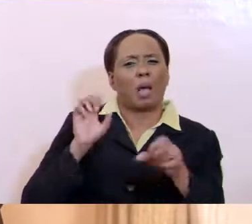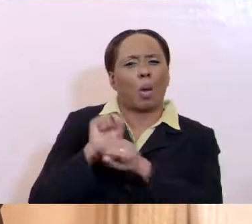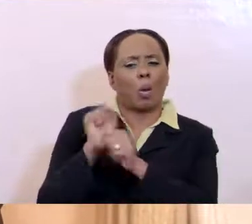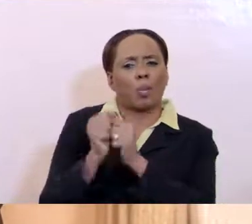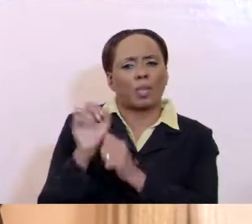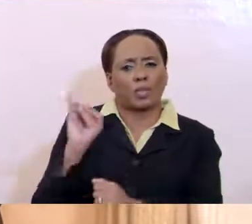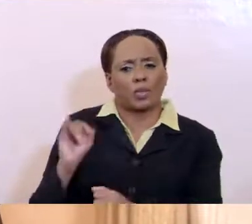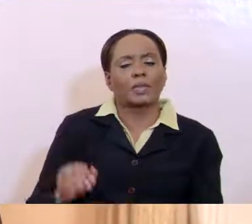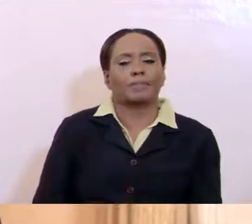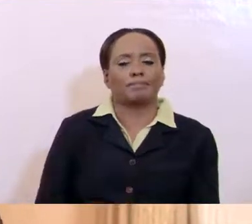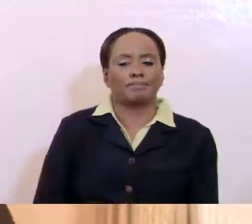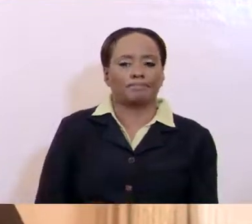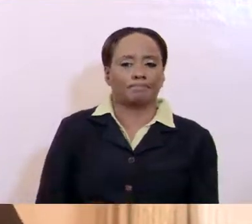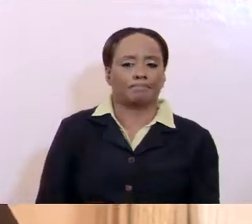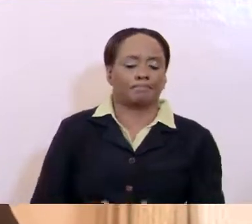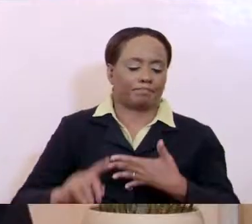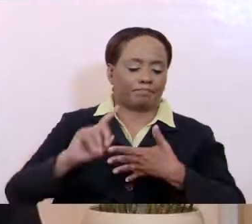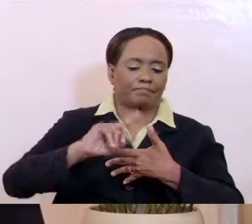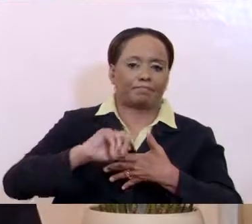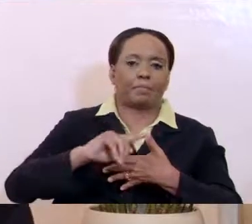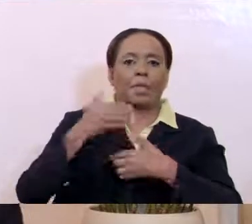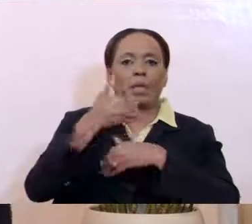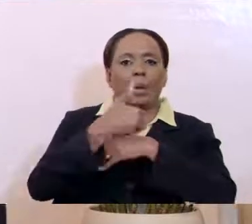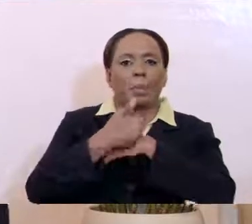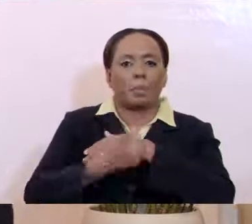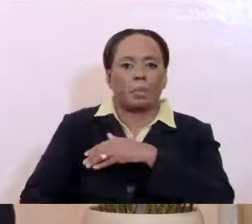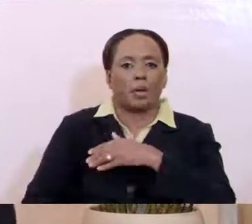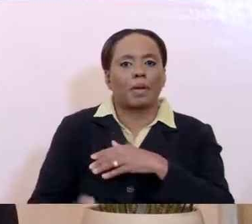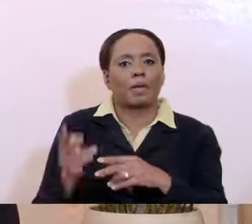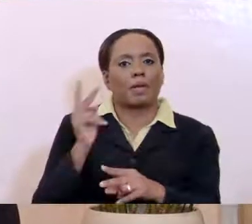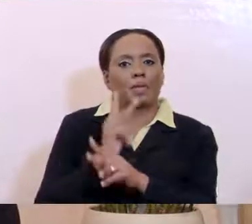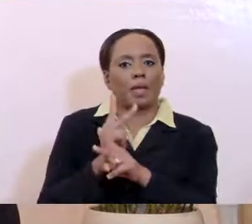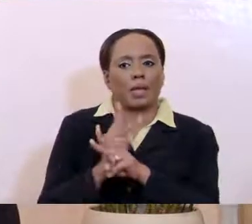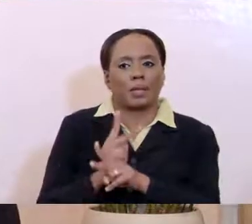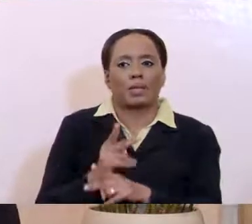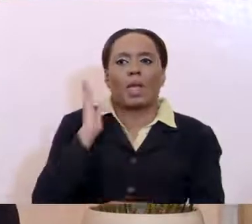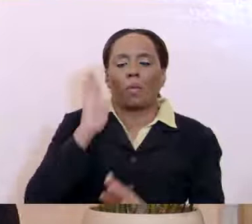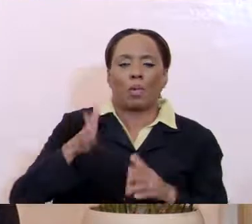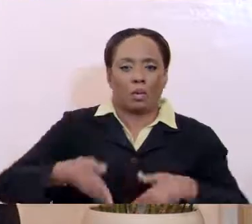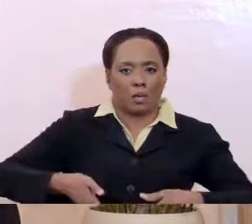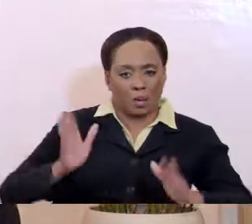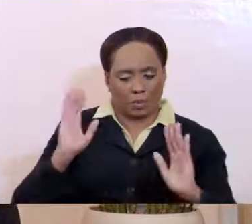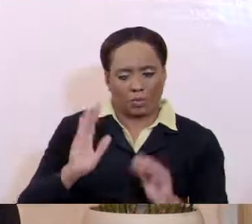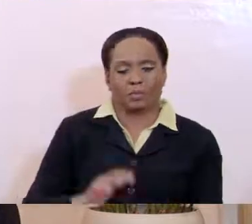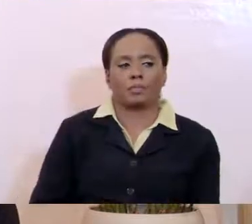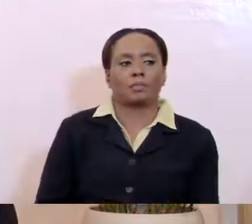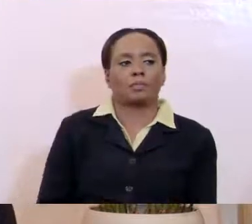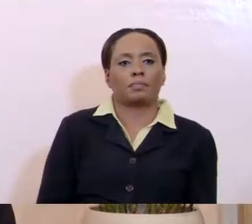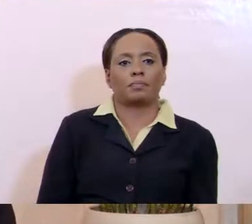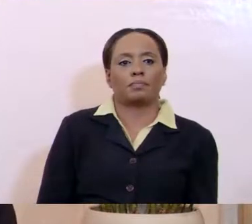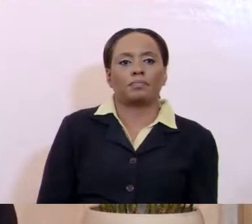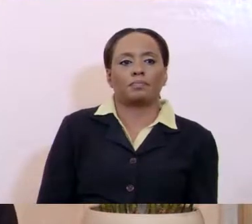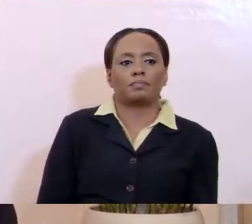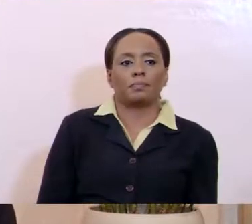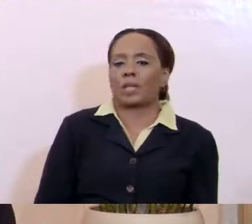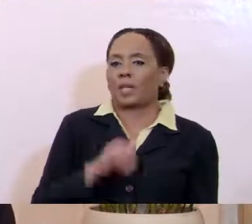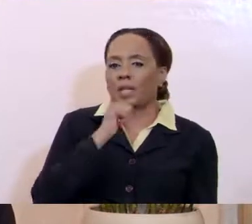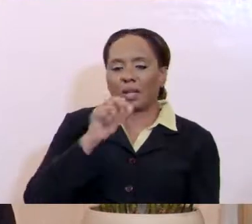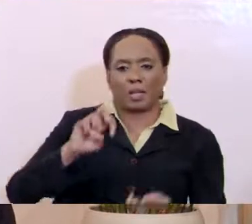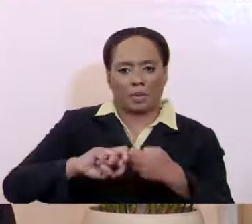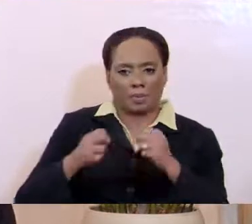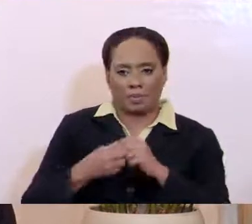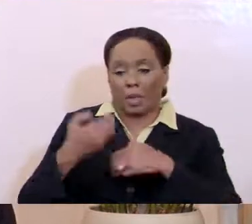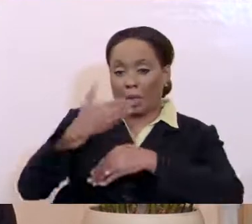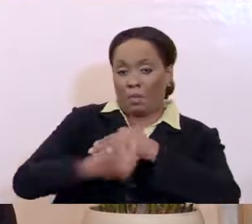In relation to bread vans, we are going to allow bread vans to operate. There's no issue there.